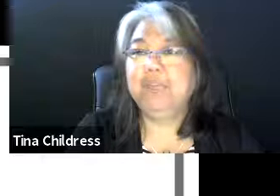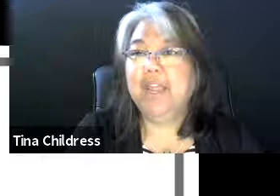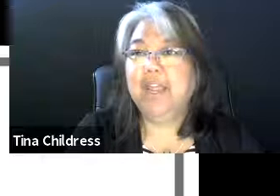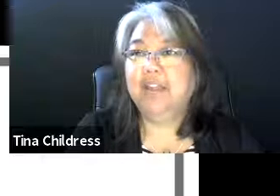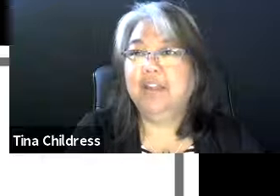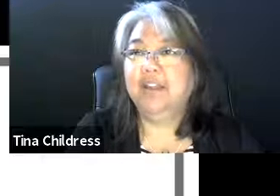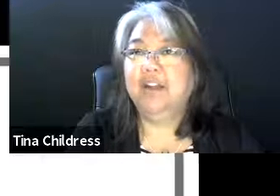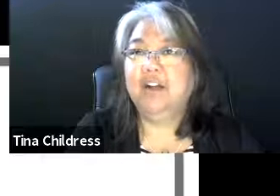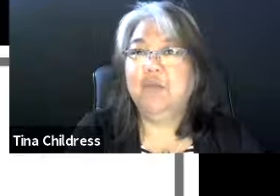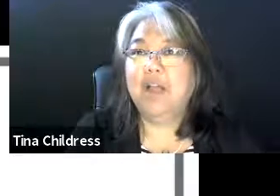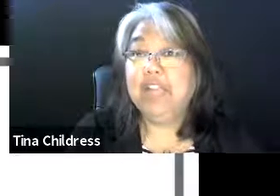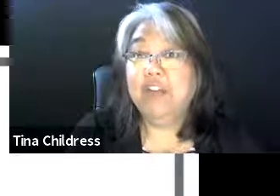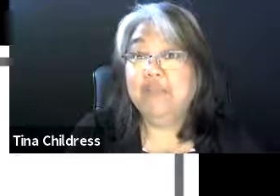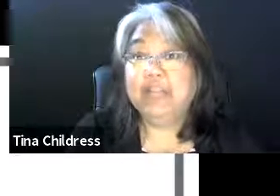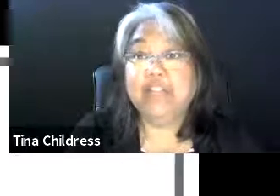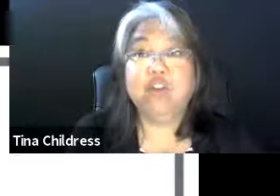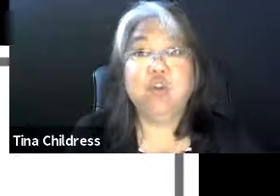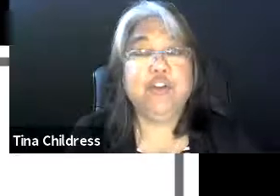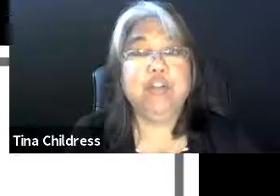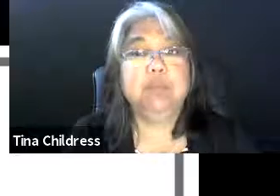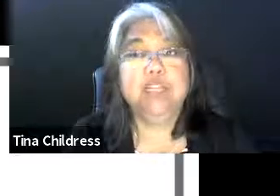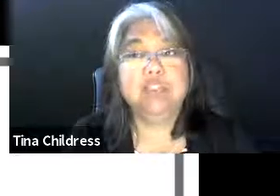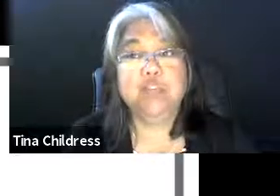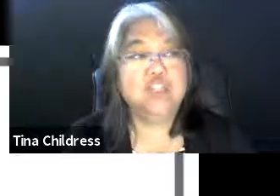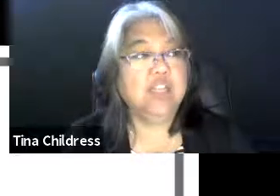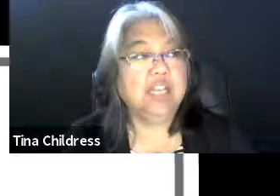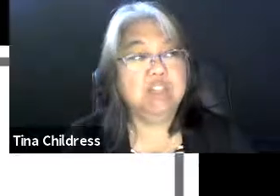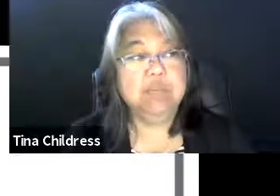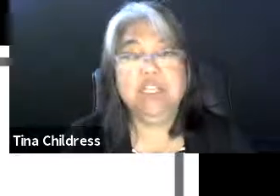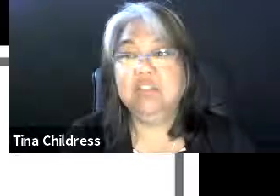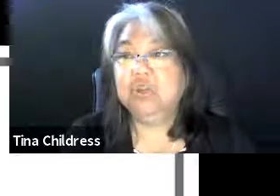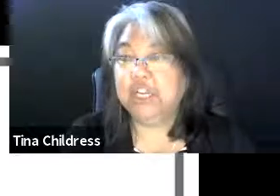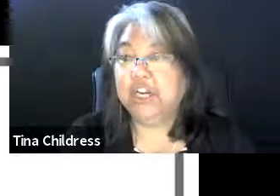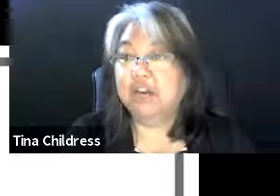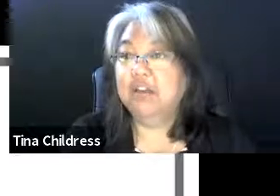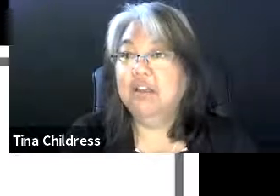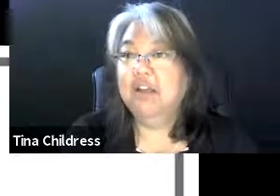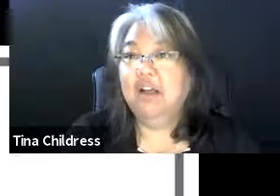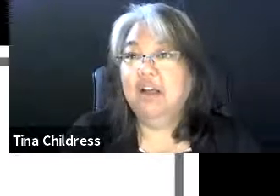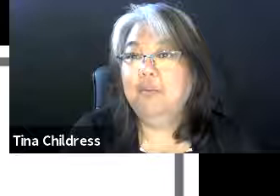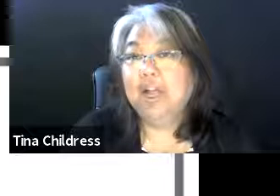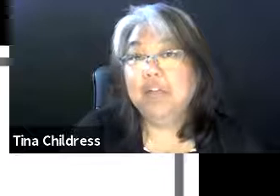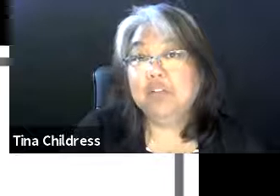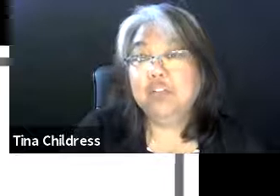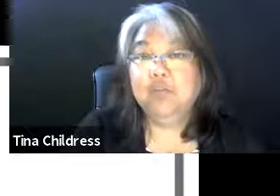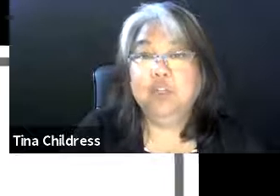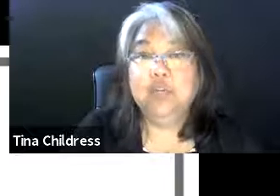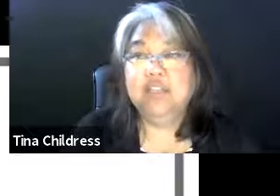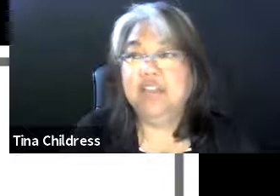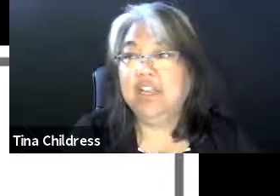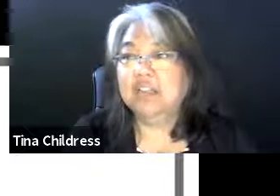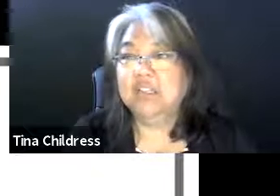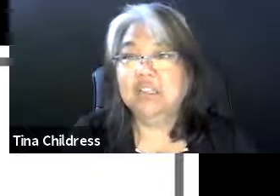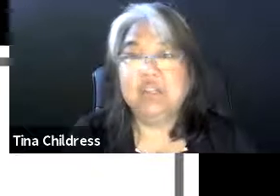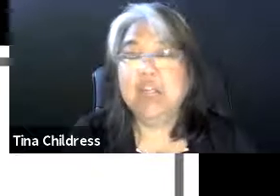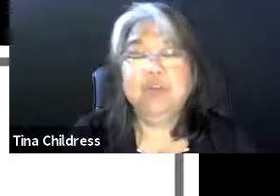29. And I now have bilateral cochlear implants, which allows me to hear. I am also fluent